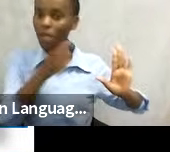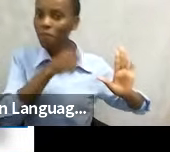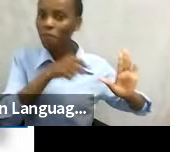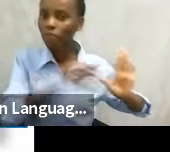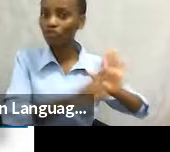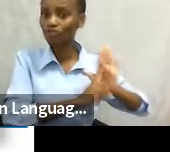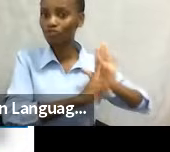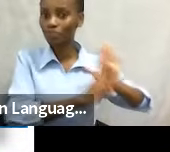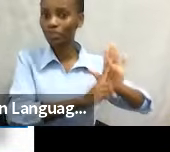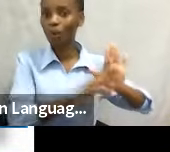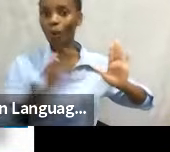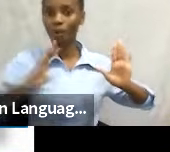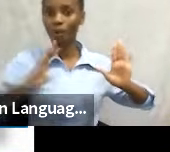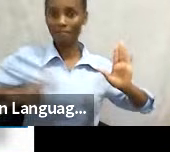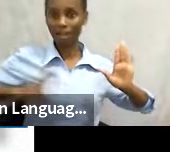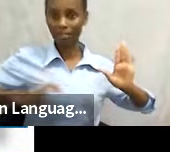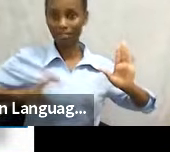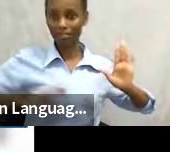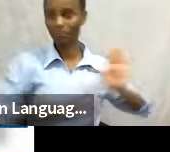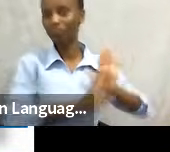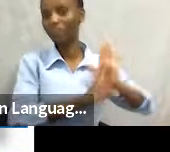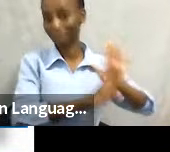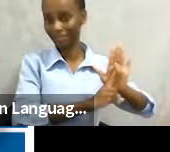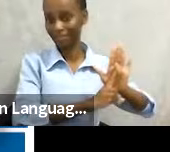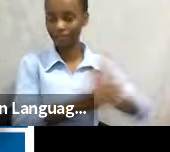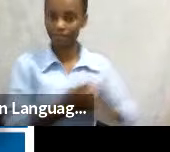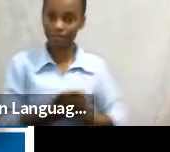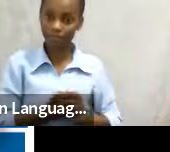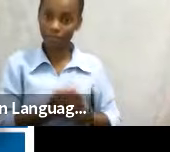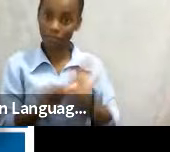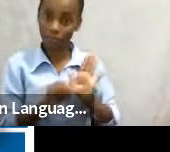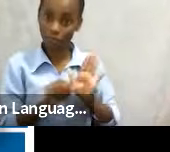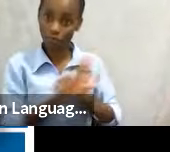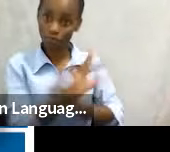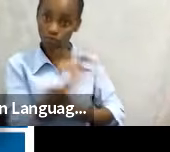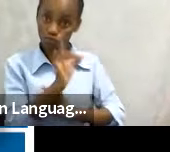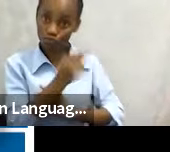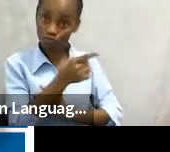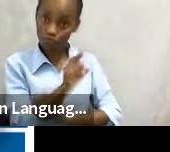the client that you are dealing with. Moving on to the second page.